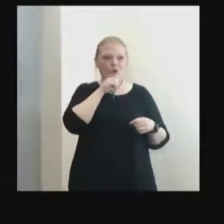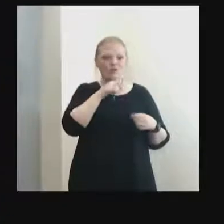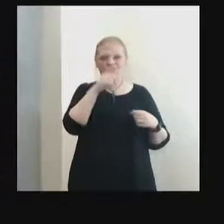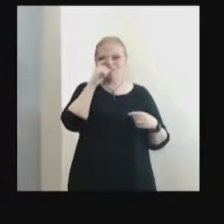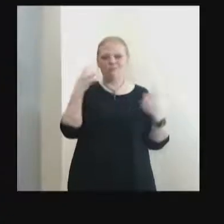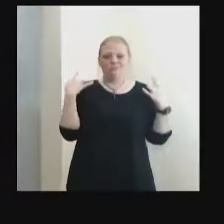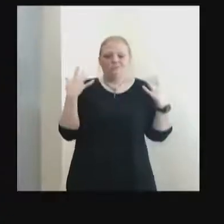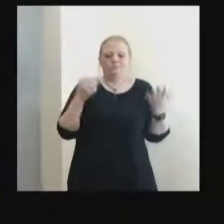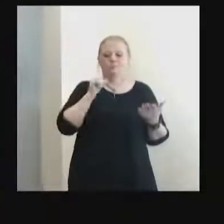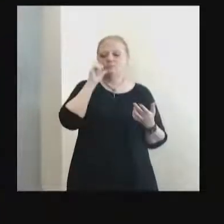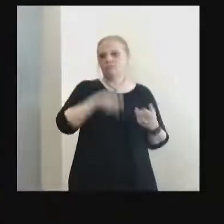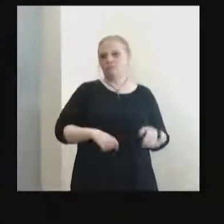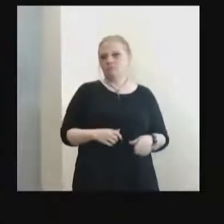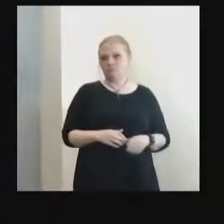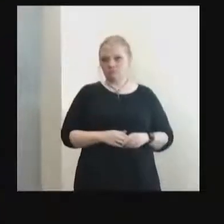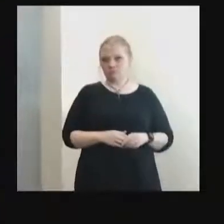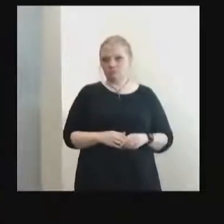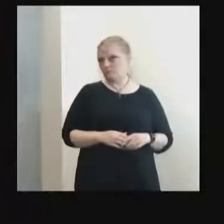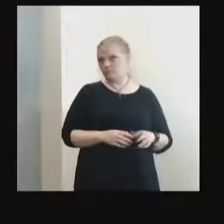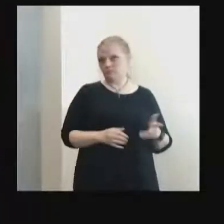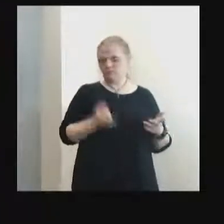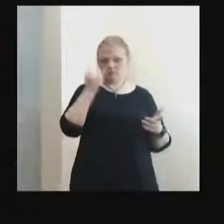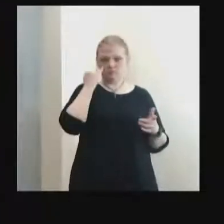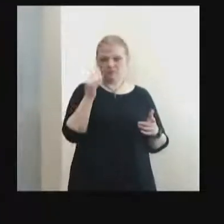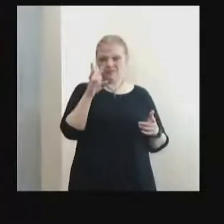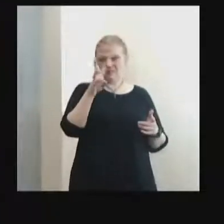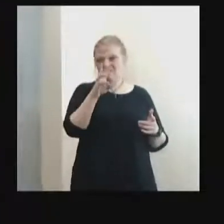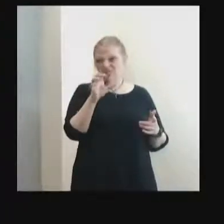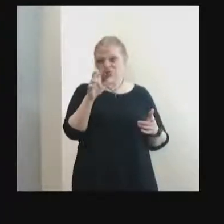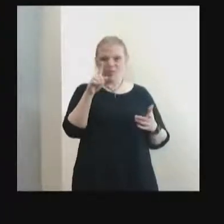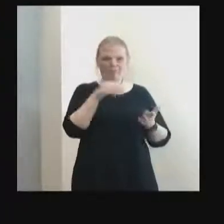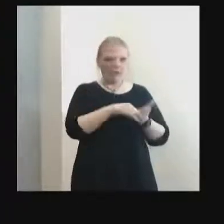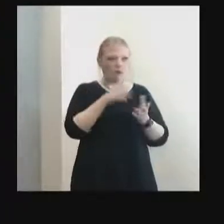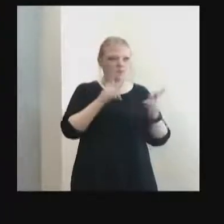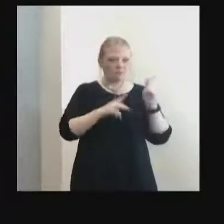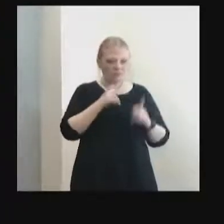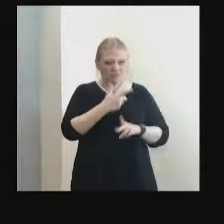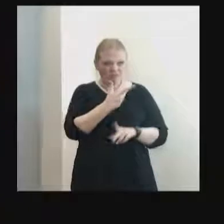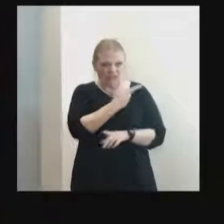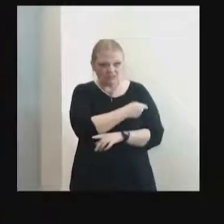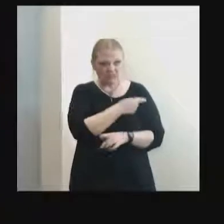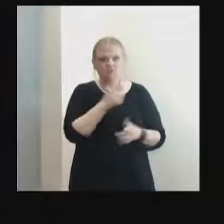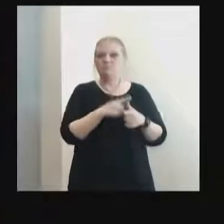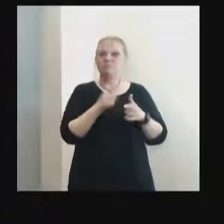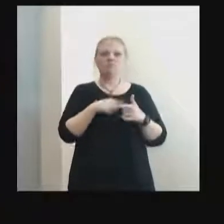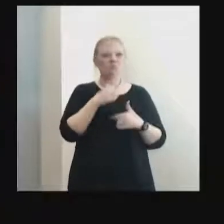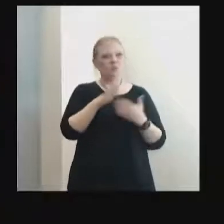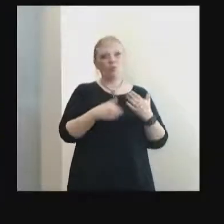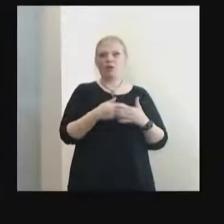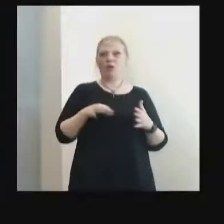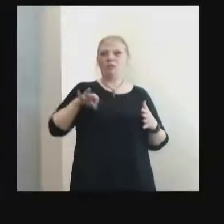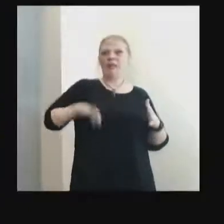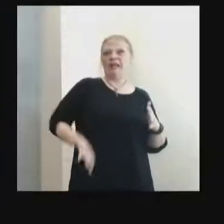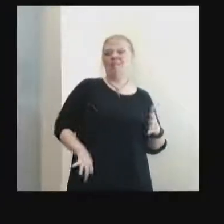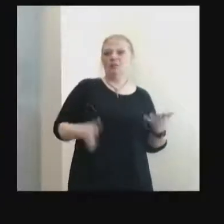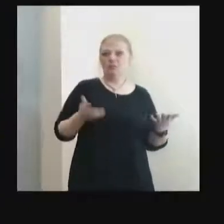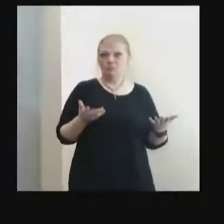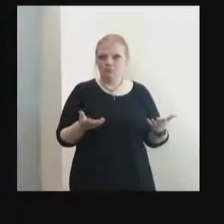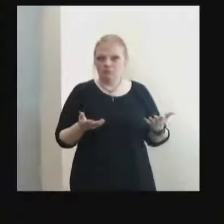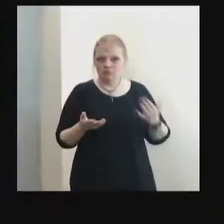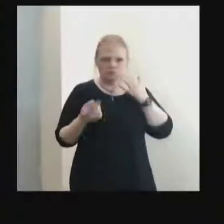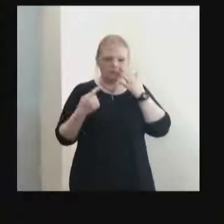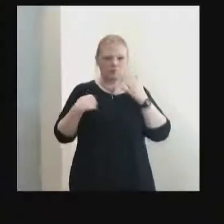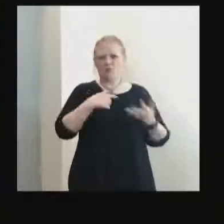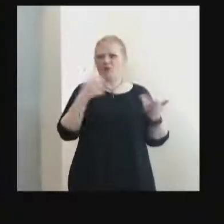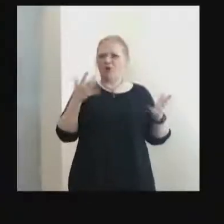And if this gets another 600 or 1,000 people vaccinated, we're all better for it as a community. As I said, we're already giving